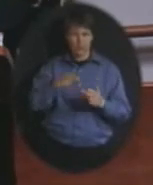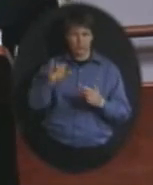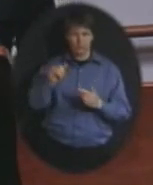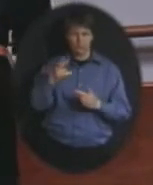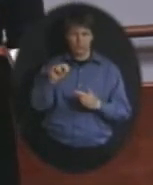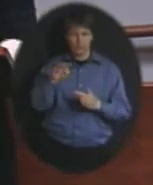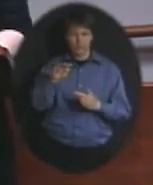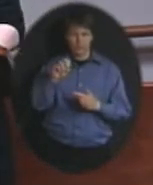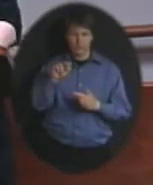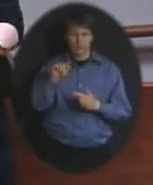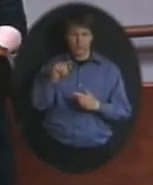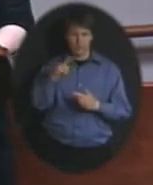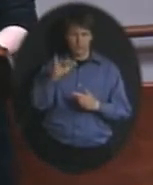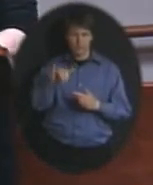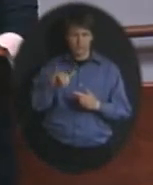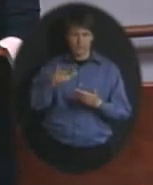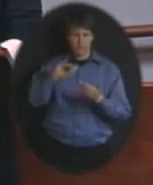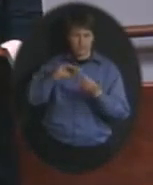Branch Manager.